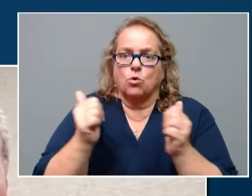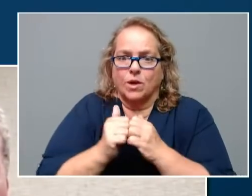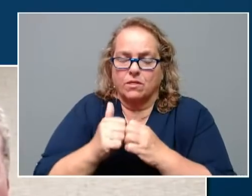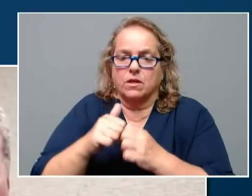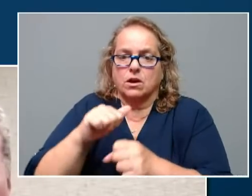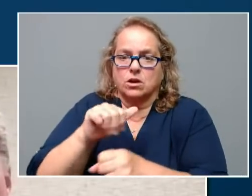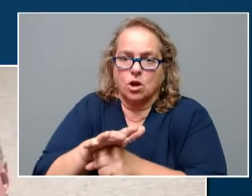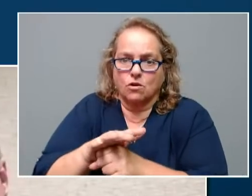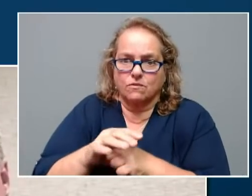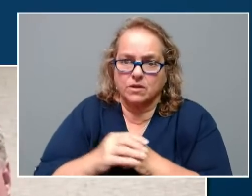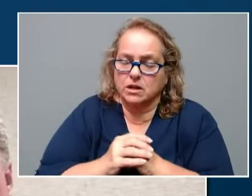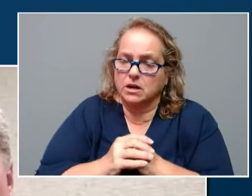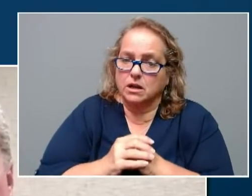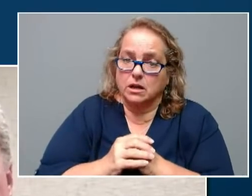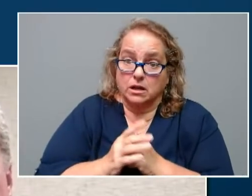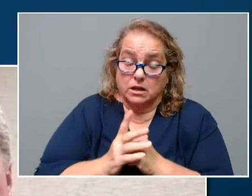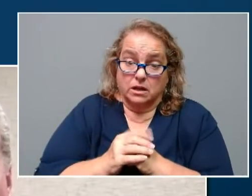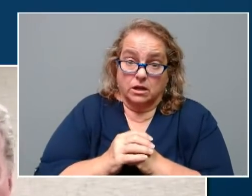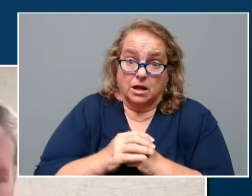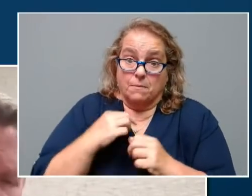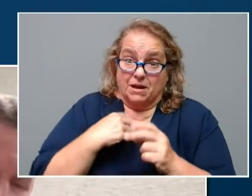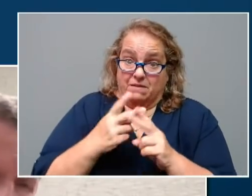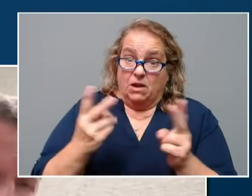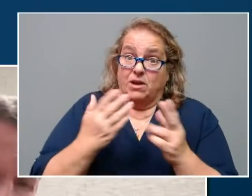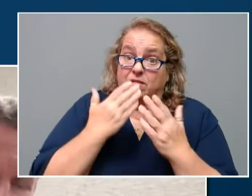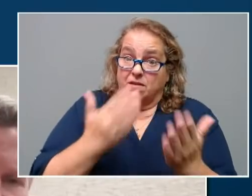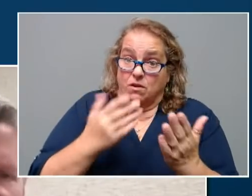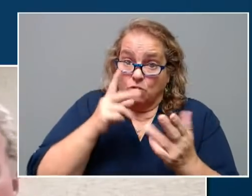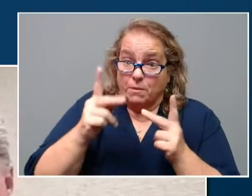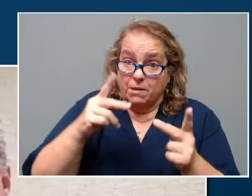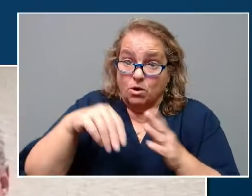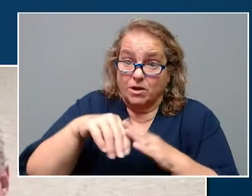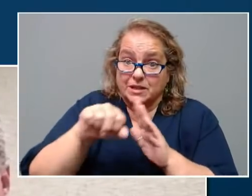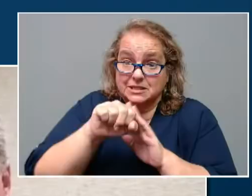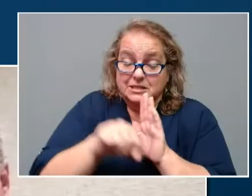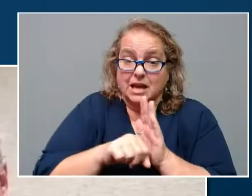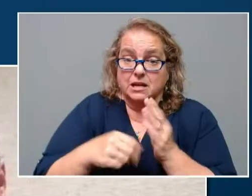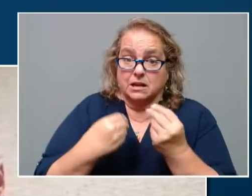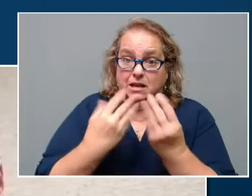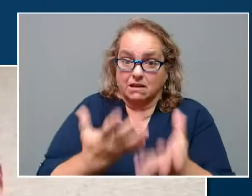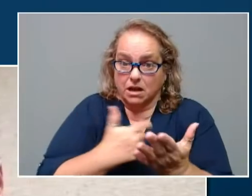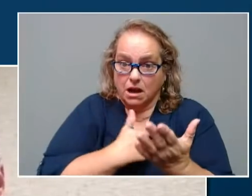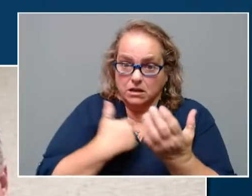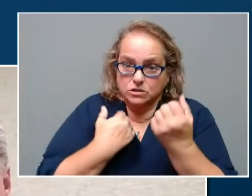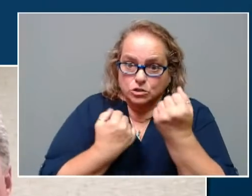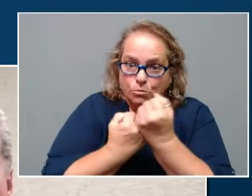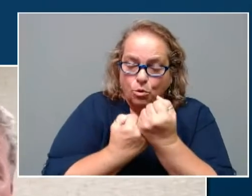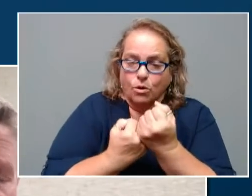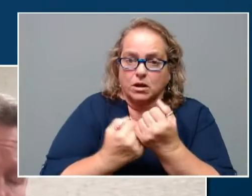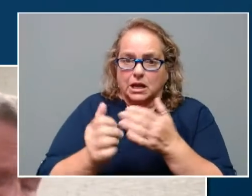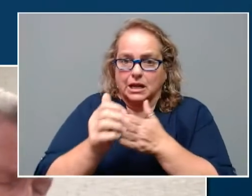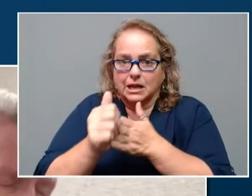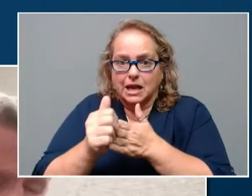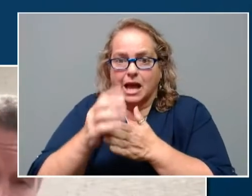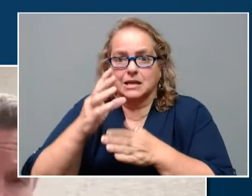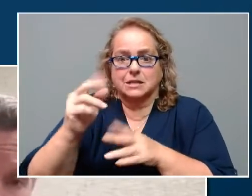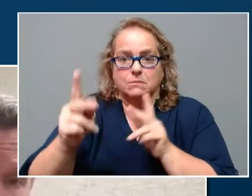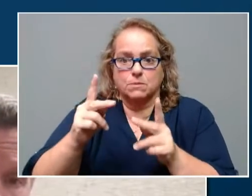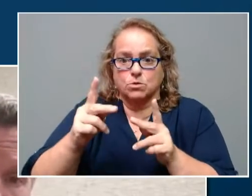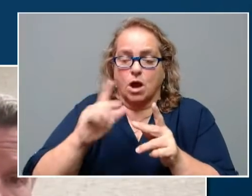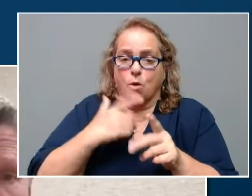am very grateful for those on the state level supplying support and guidance to us, as well as to those at our local health